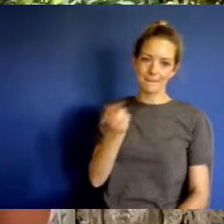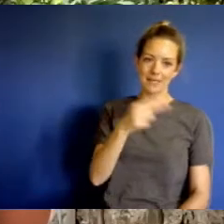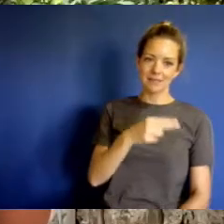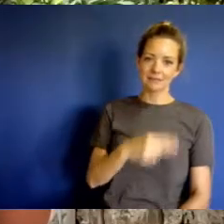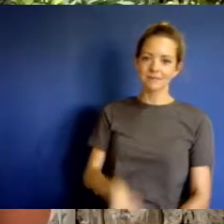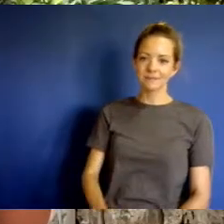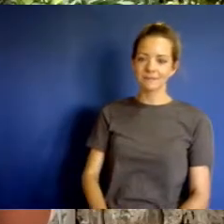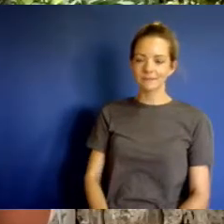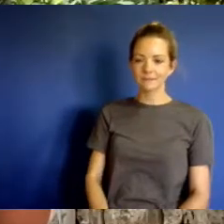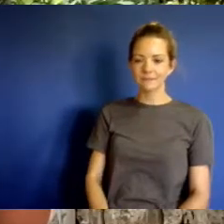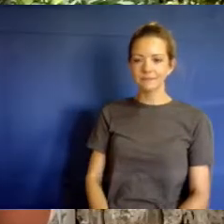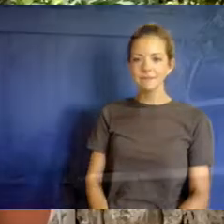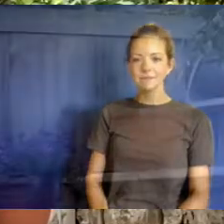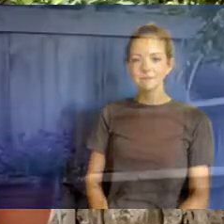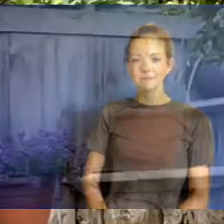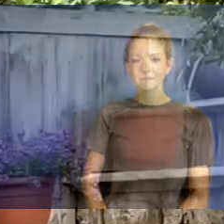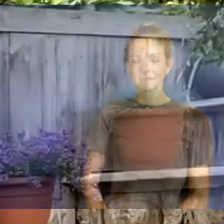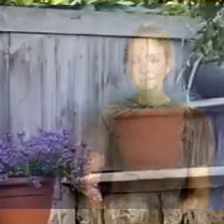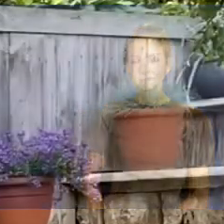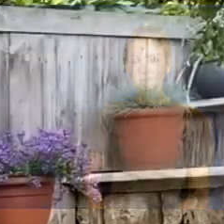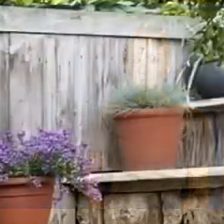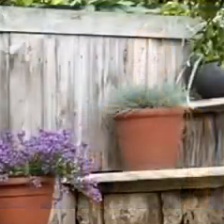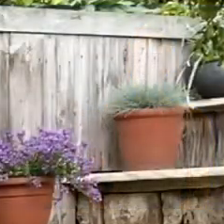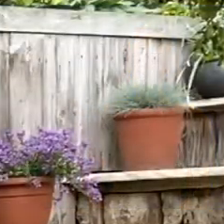Excellent, let's come up.